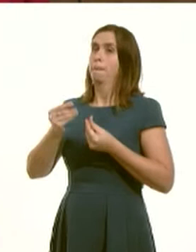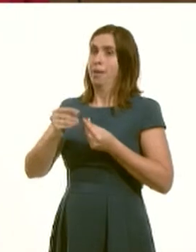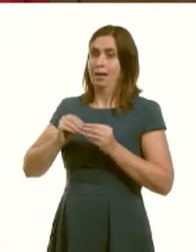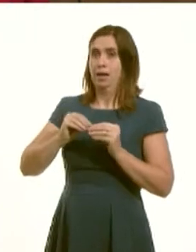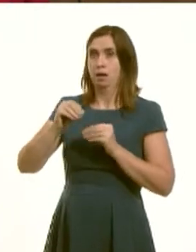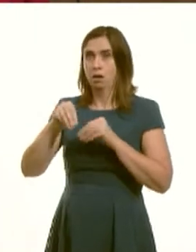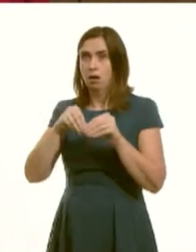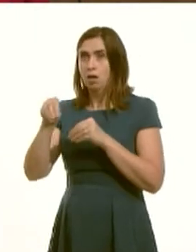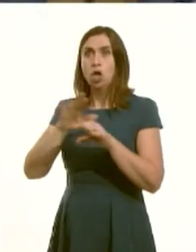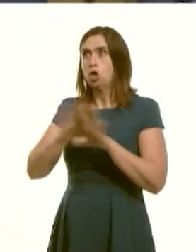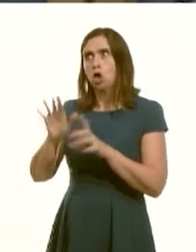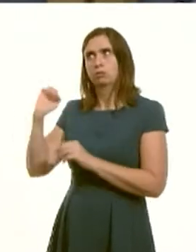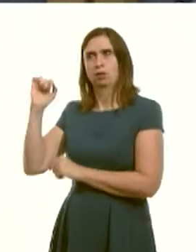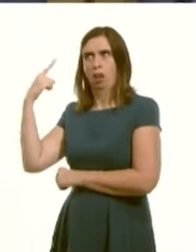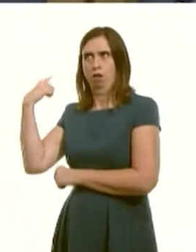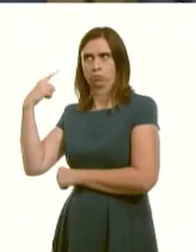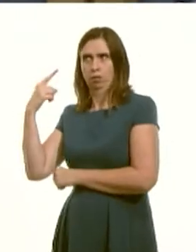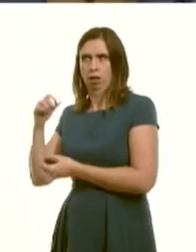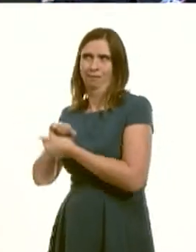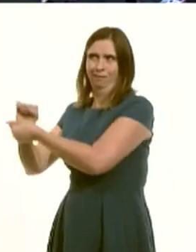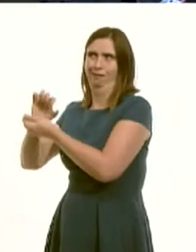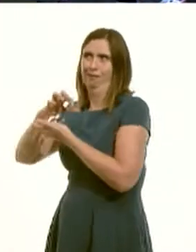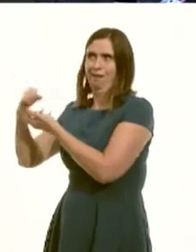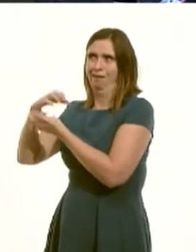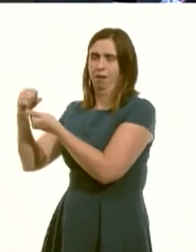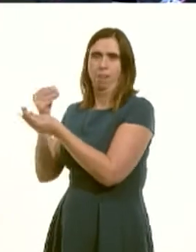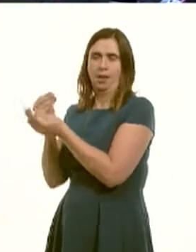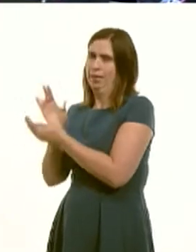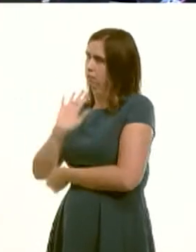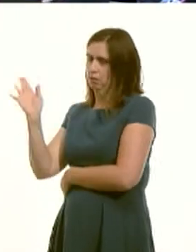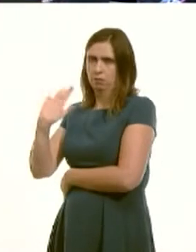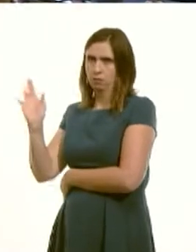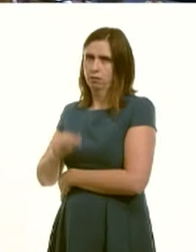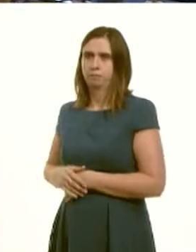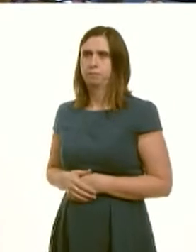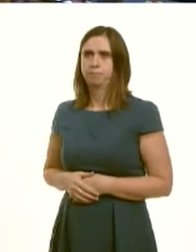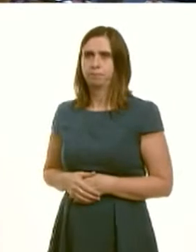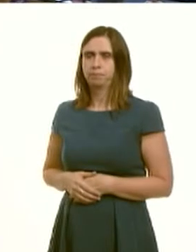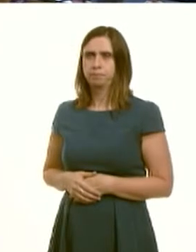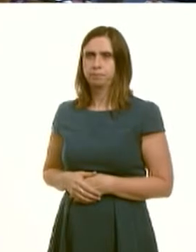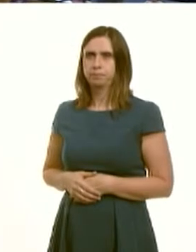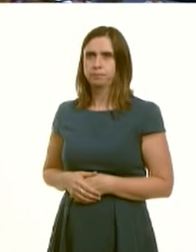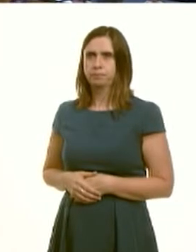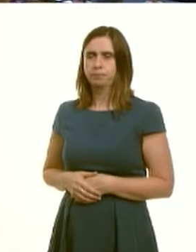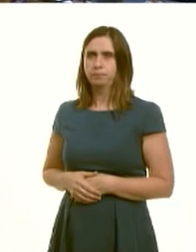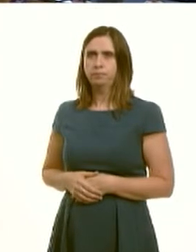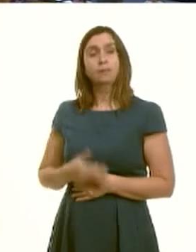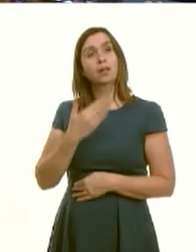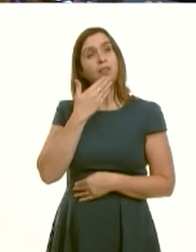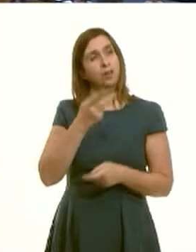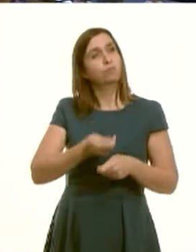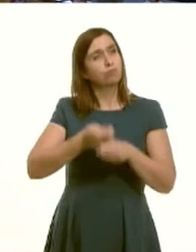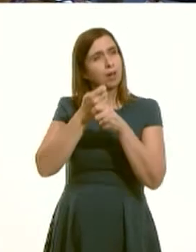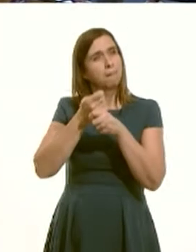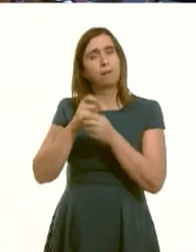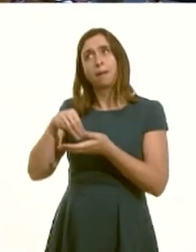ownership solely of Whitehall. Helen Parrott. Diolch Llywydd. Thank Cyfarfod Llawn for raising the issue of the tolls, though